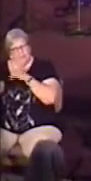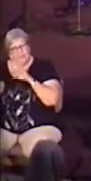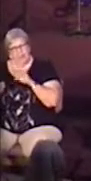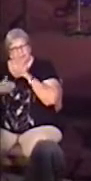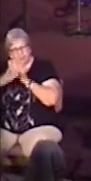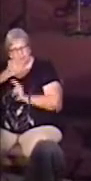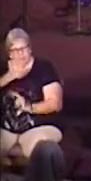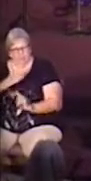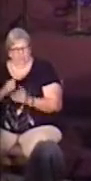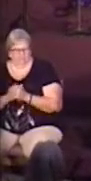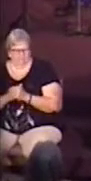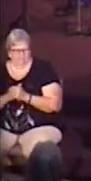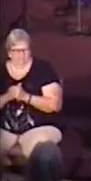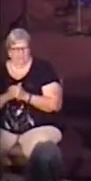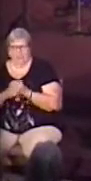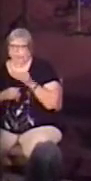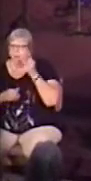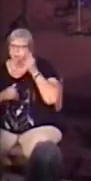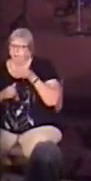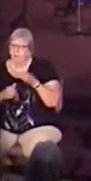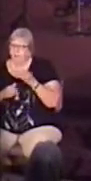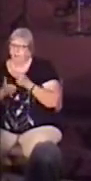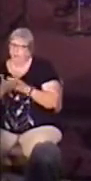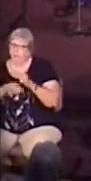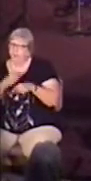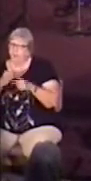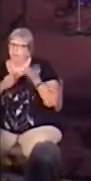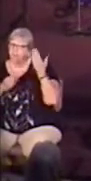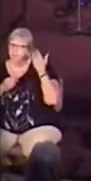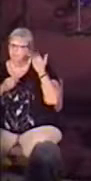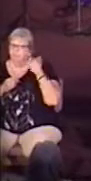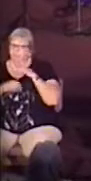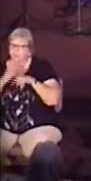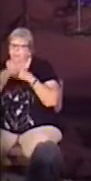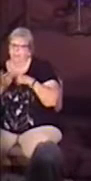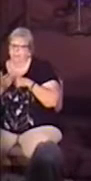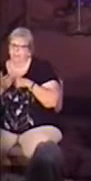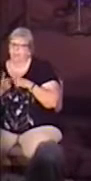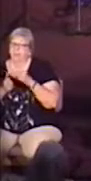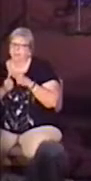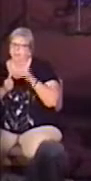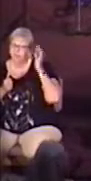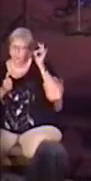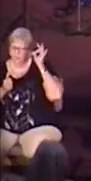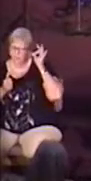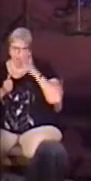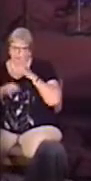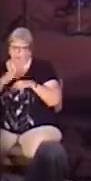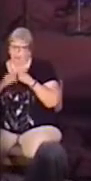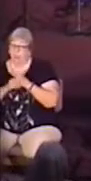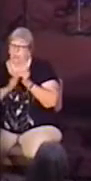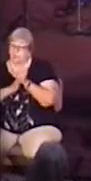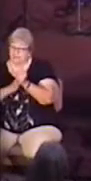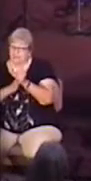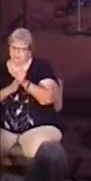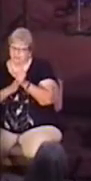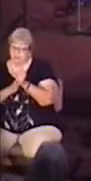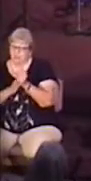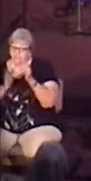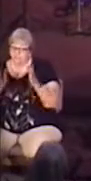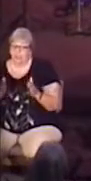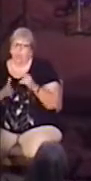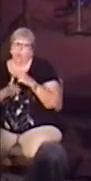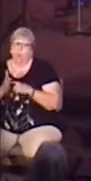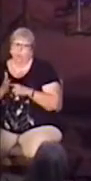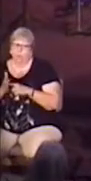humility. Now, a few weeks ago, we talked about this. The first sermon that we talked about was leadership and what an elder or